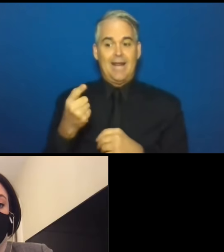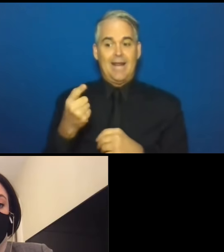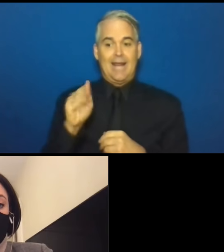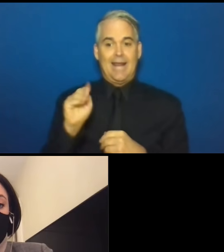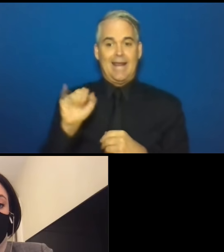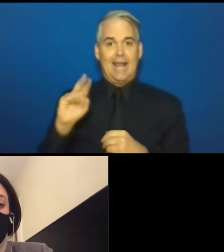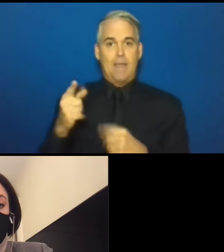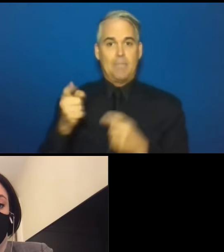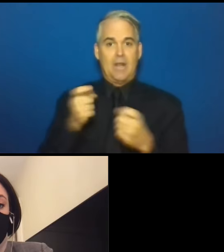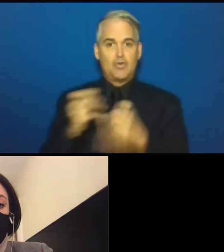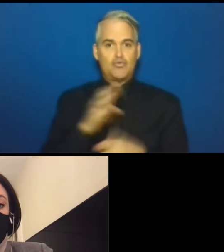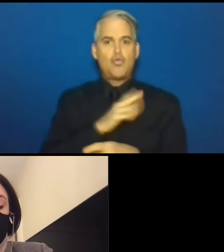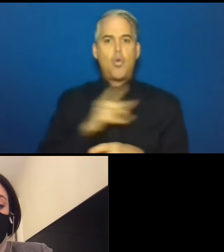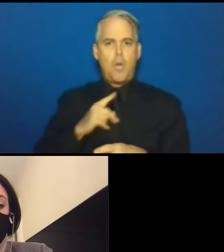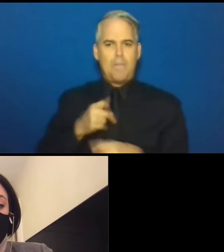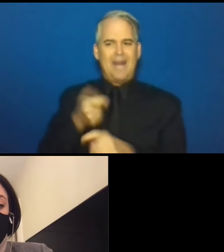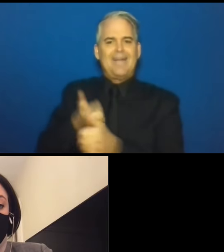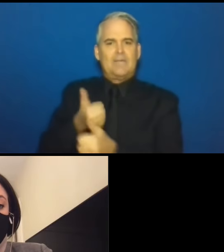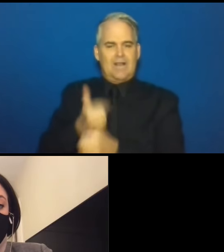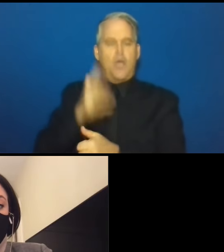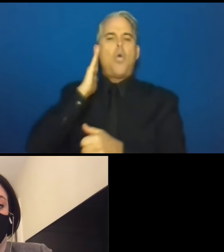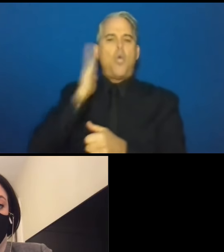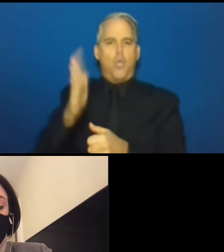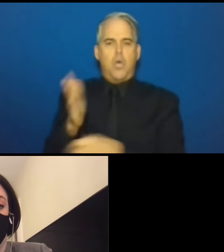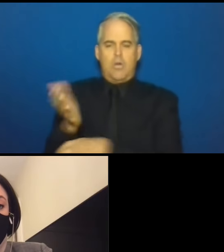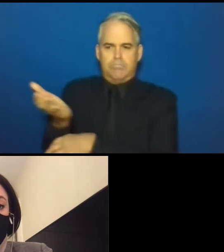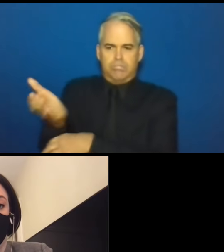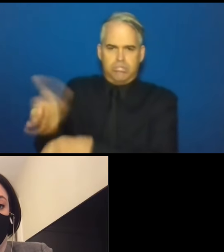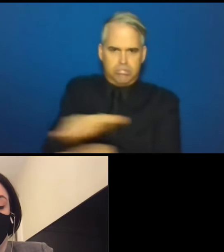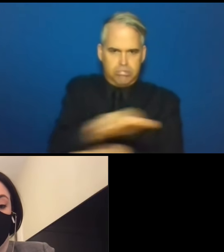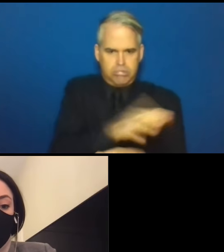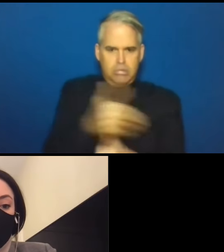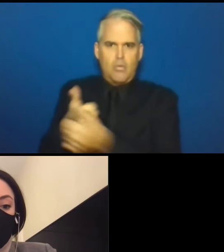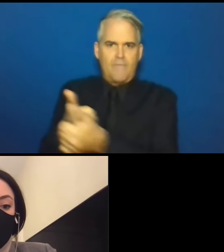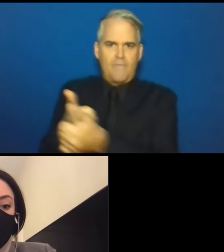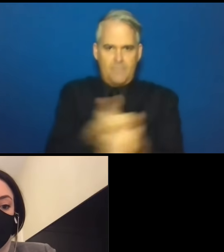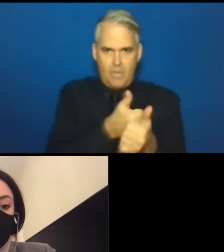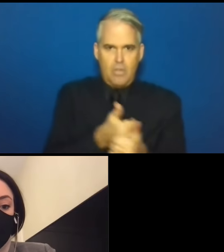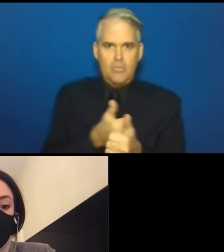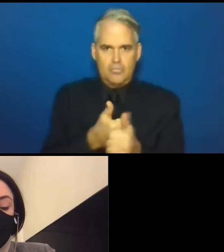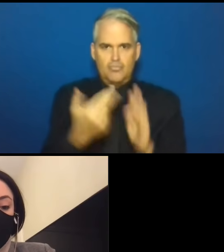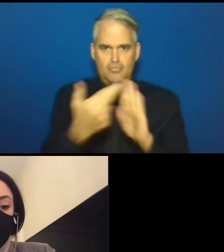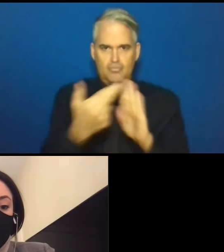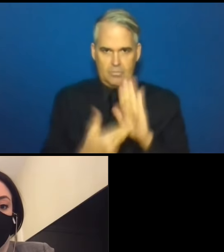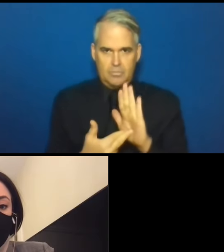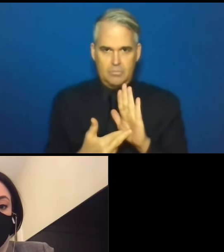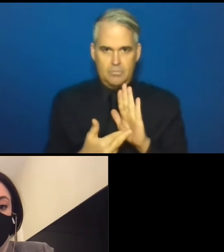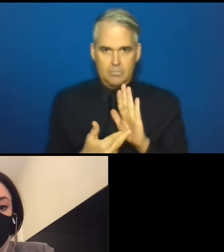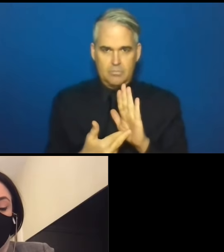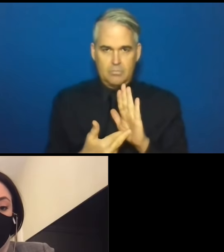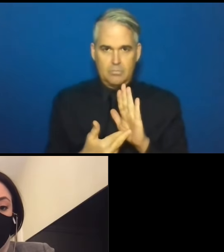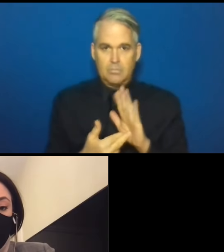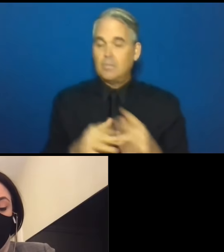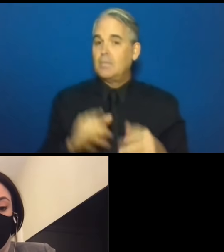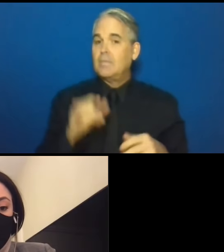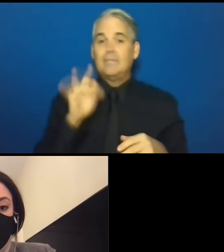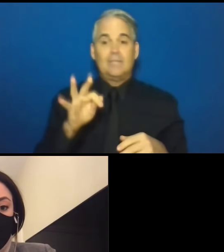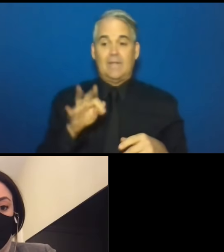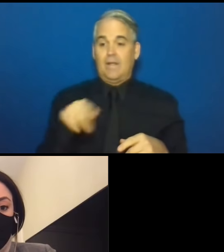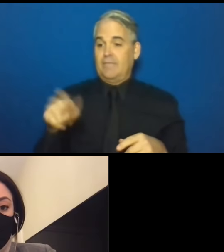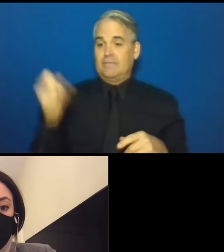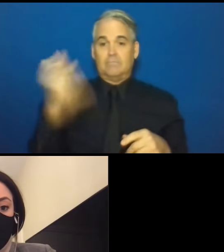the implementation and the enforcement of these 25% requirements. And if they don't follow them, they